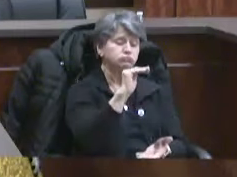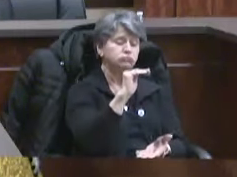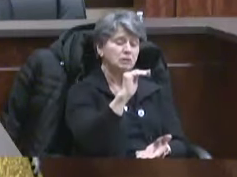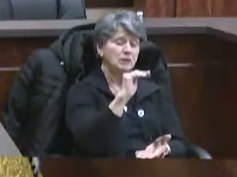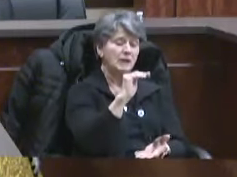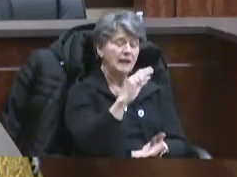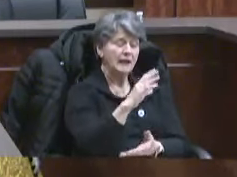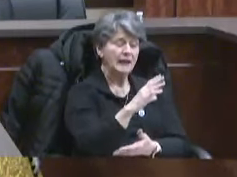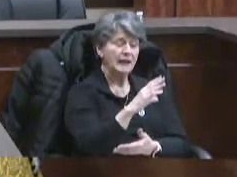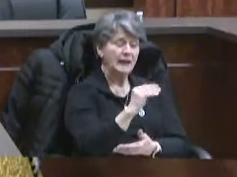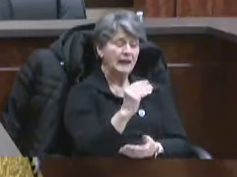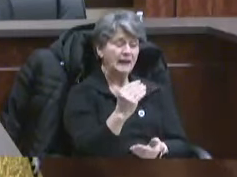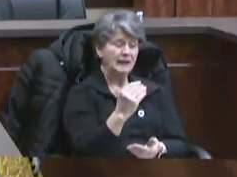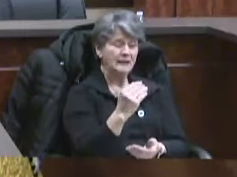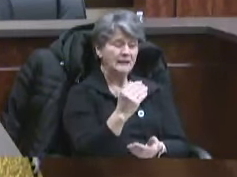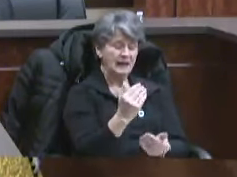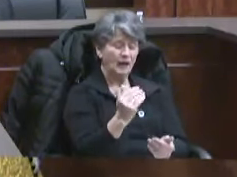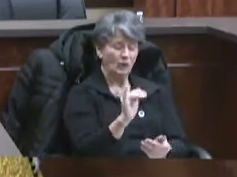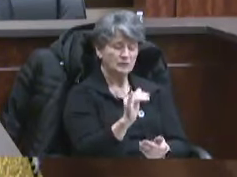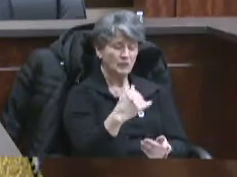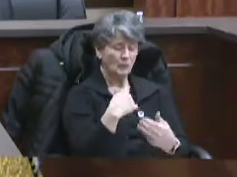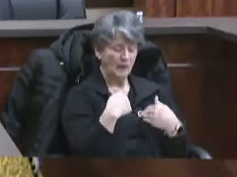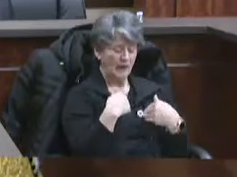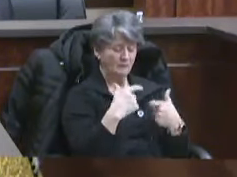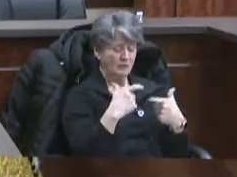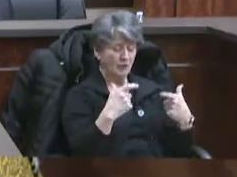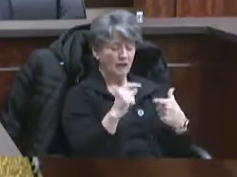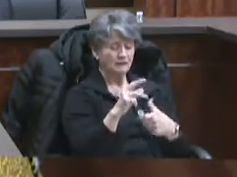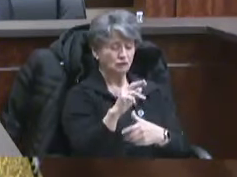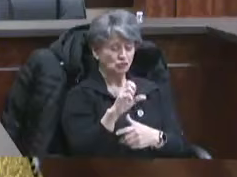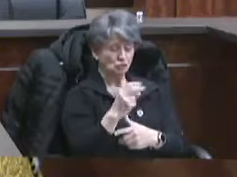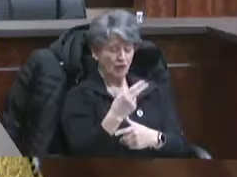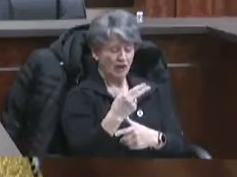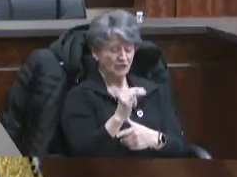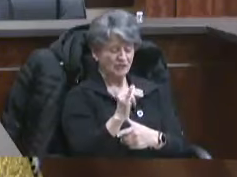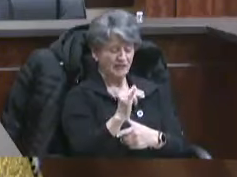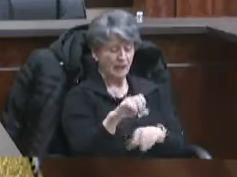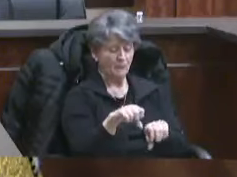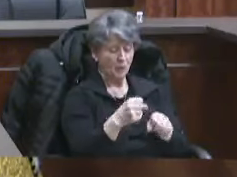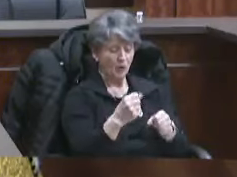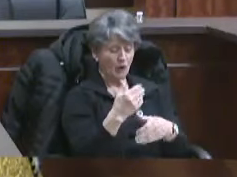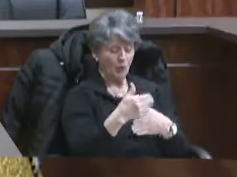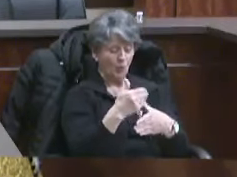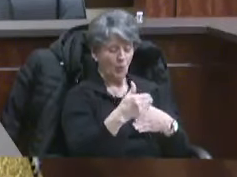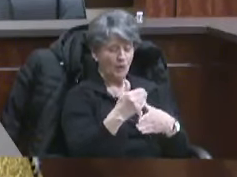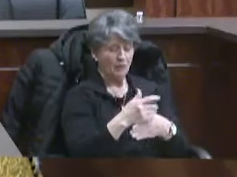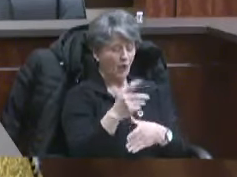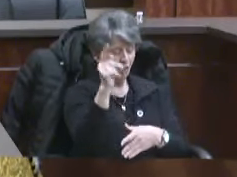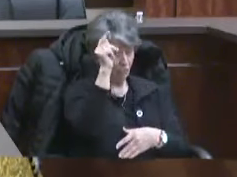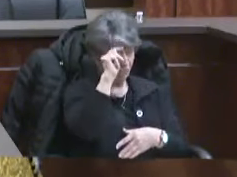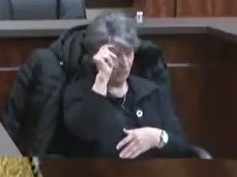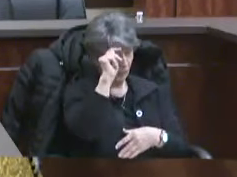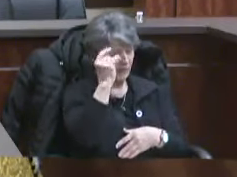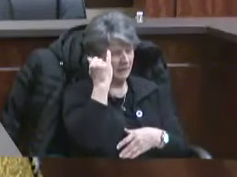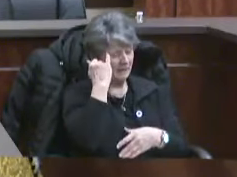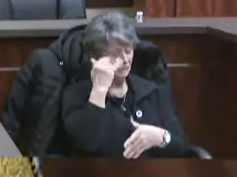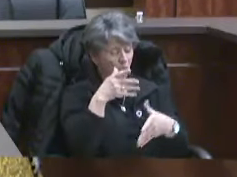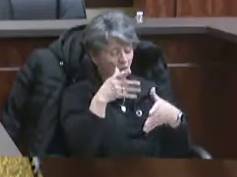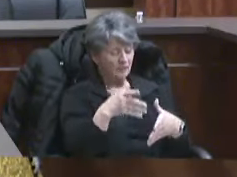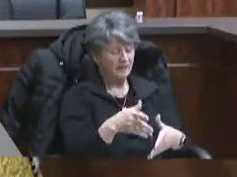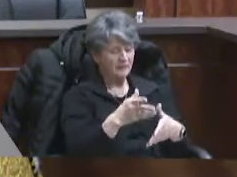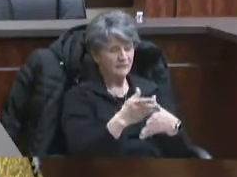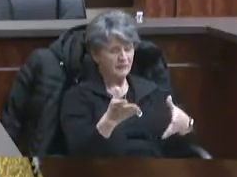and we're getting a lot of trash in there now, because it's like the broken window theory. If you leave something deteriorating and